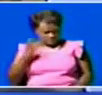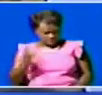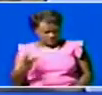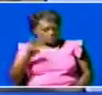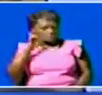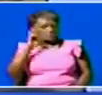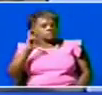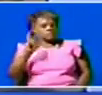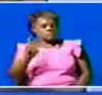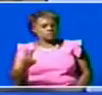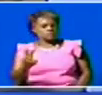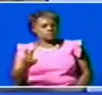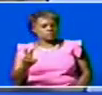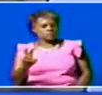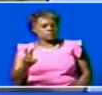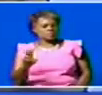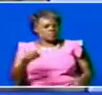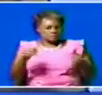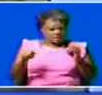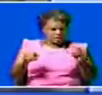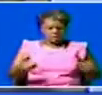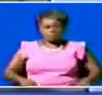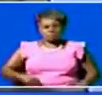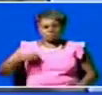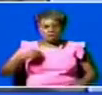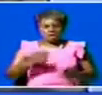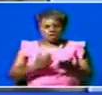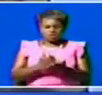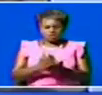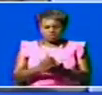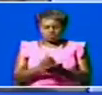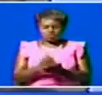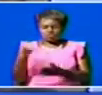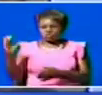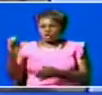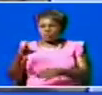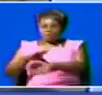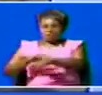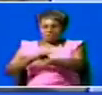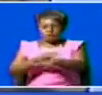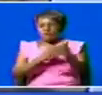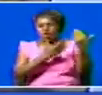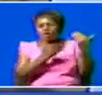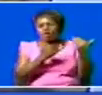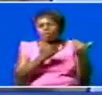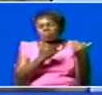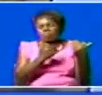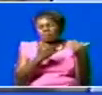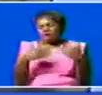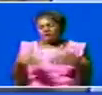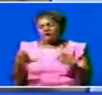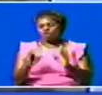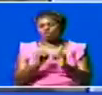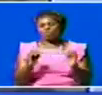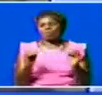to watch them fighting to survive another day. But through undergoing chemotherapy, we are hopeful that all is not lost. So